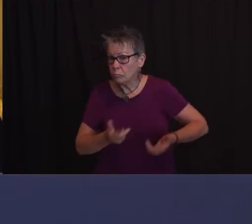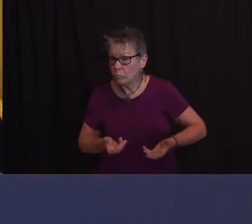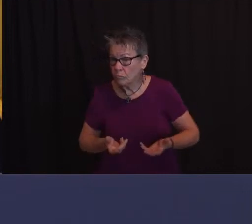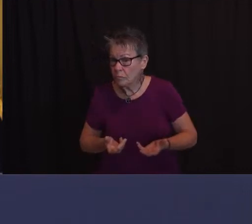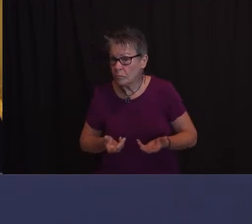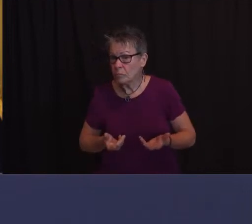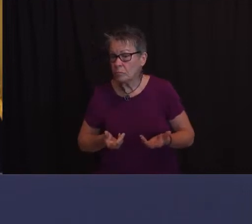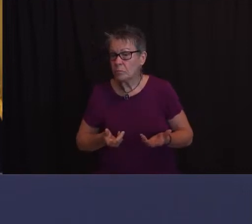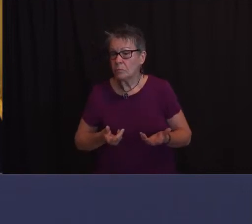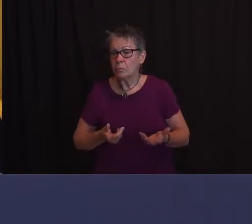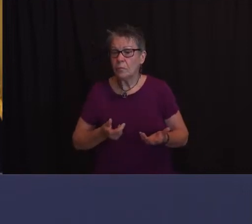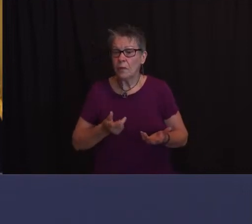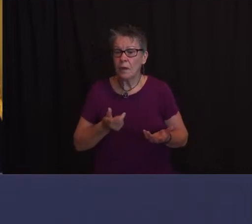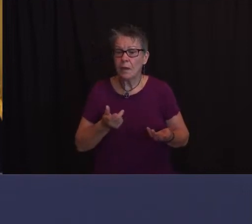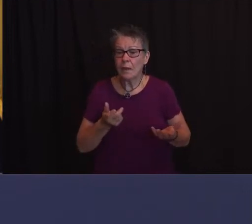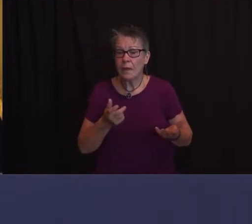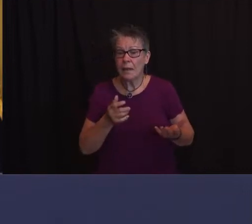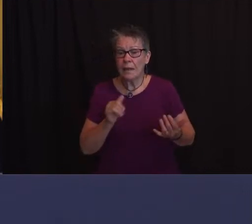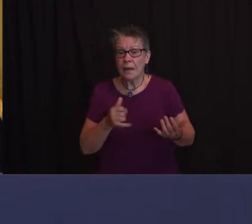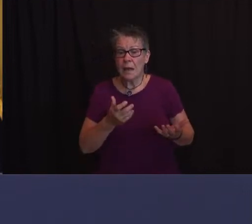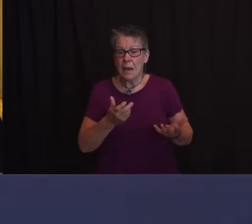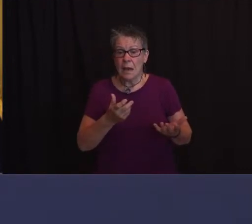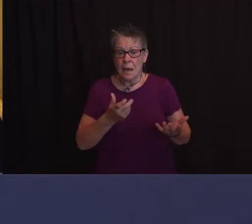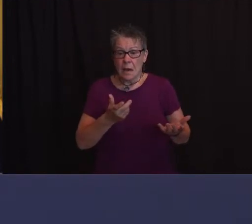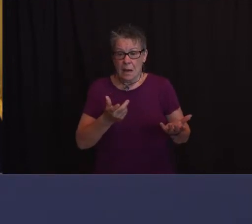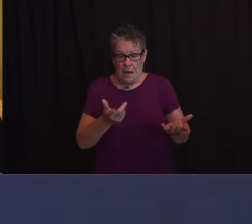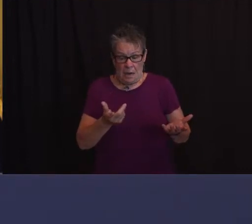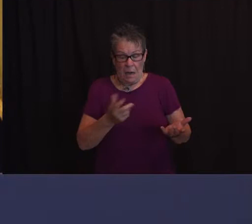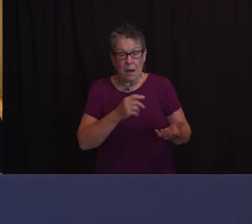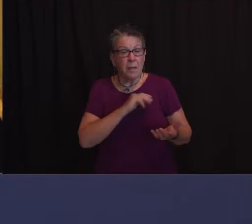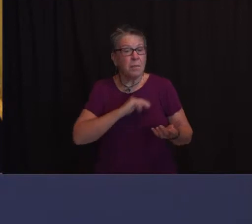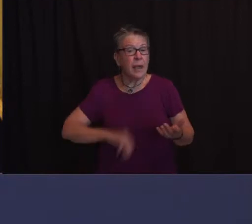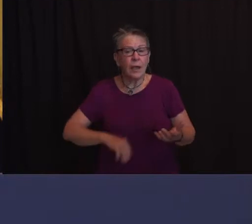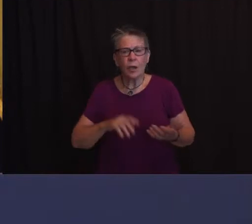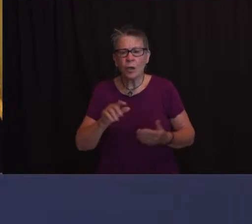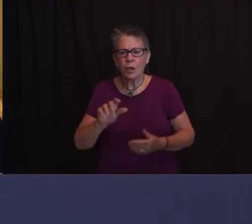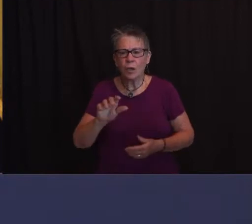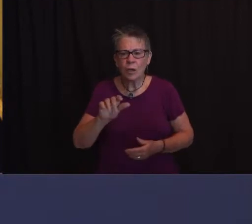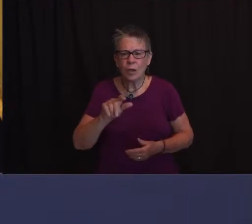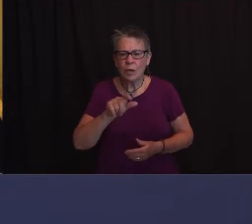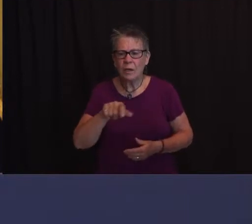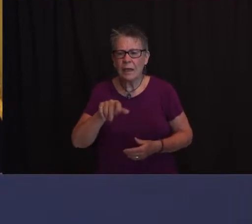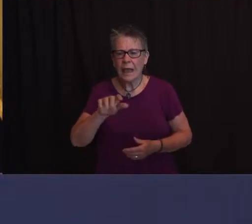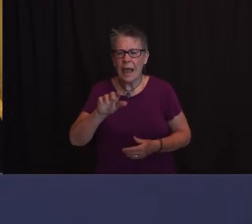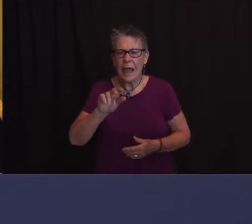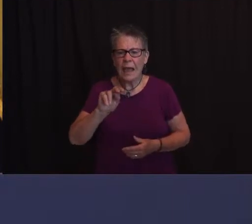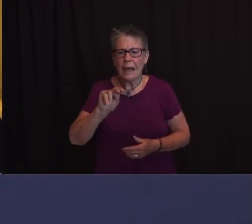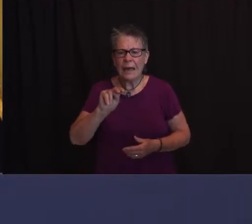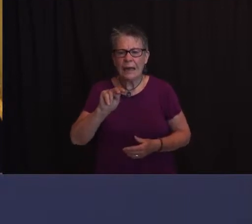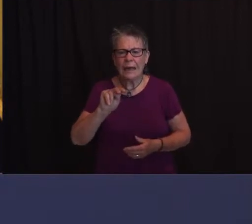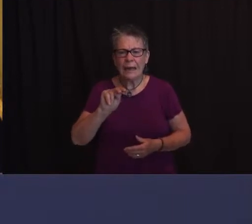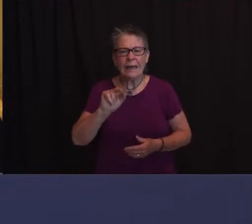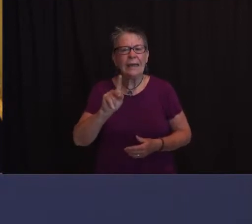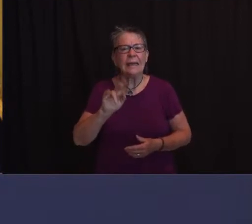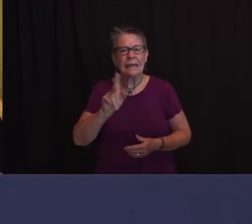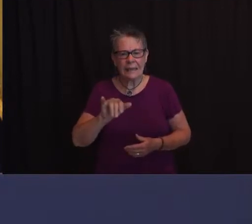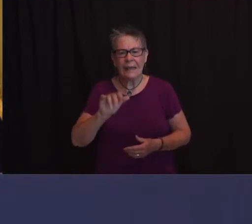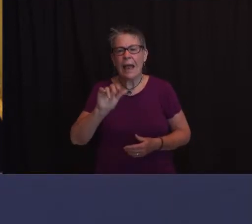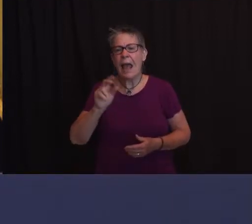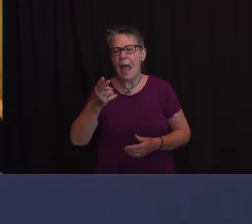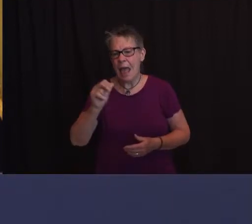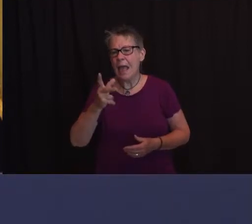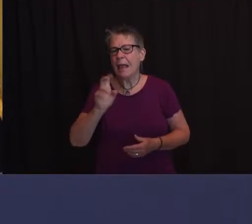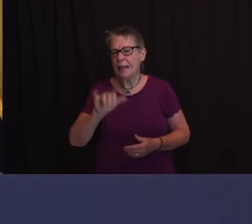lackey? Have you had any conversations with Amy Kennedy about a prospective rematch against Congressman Van